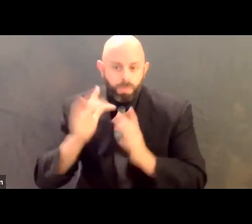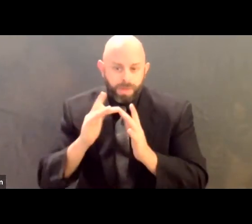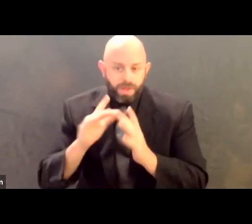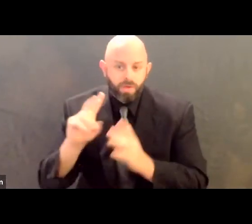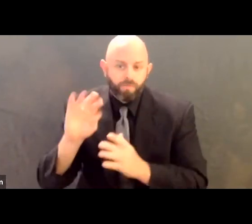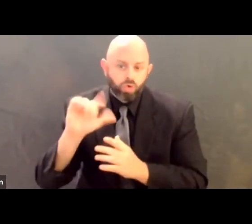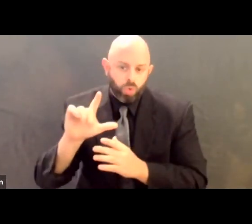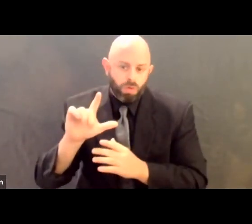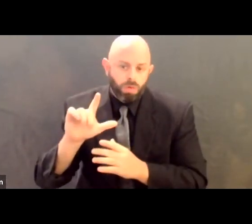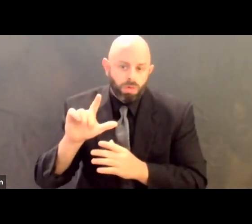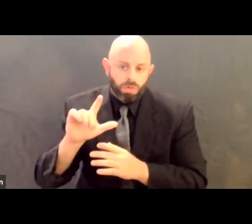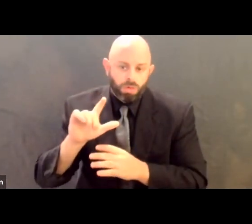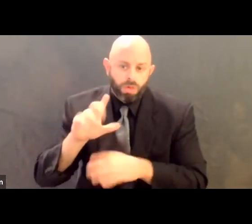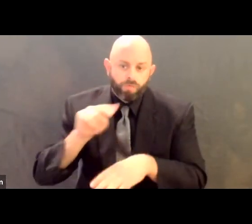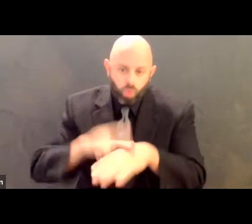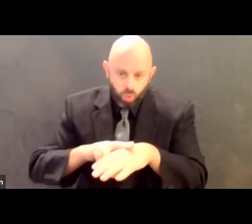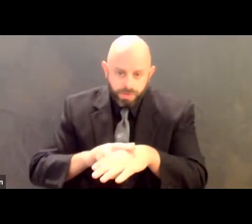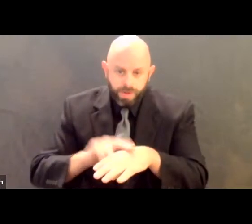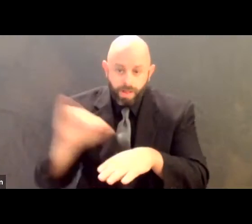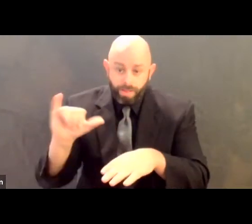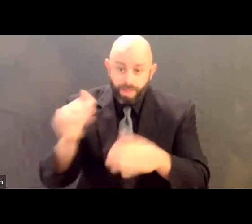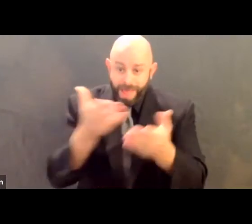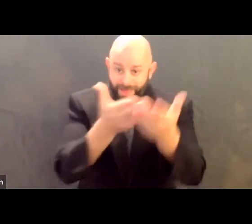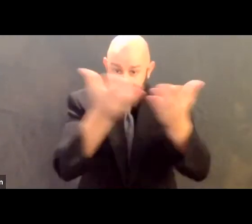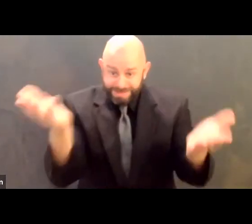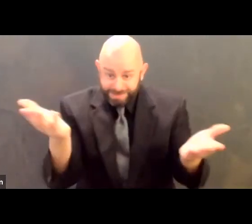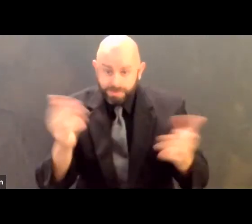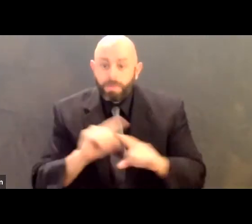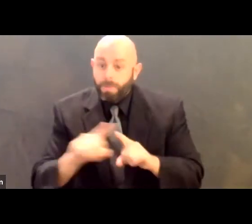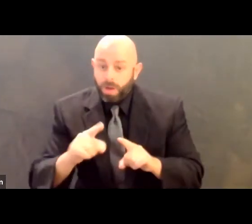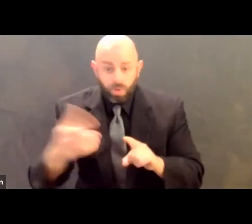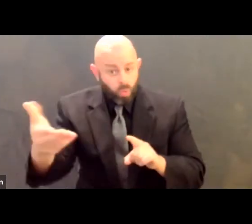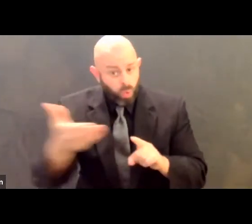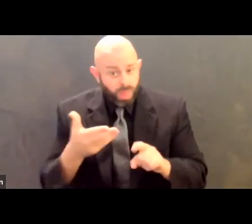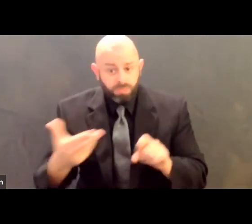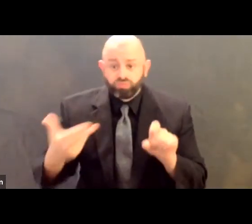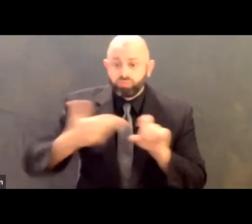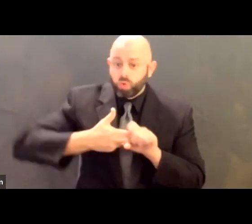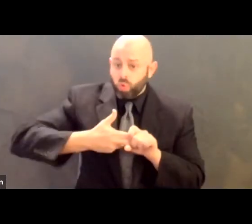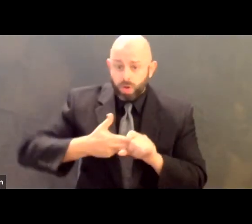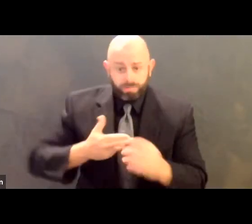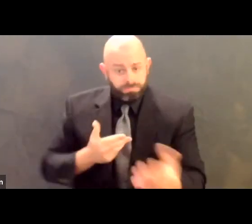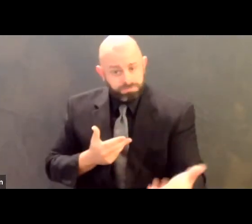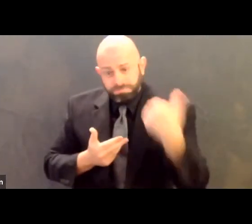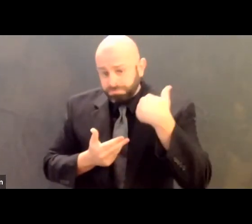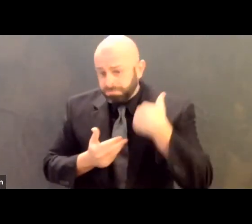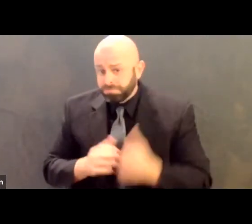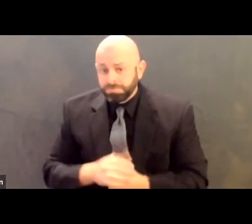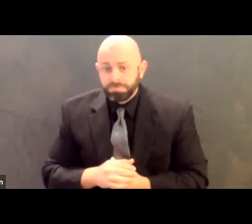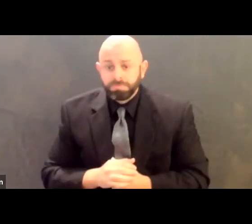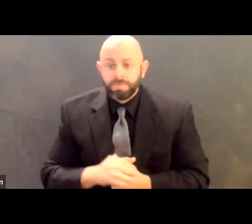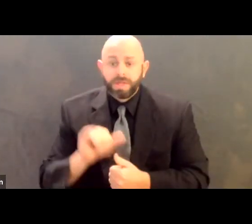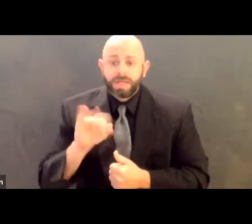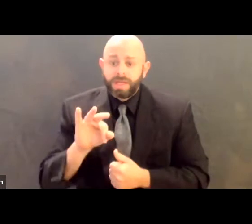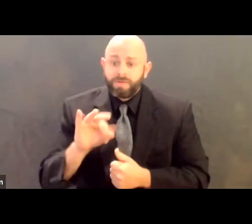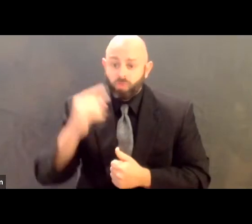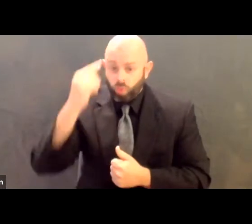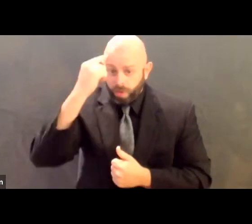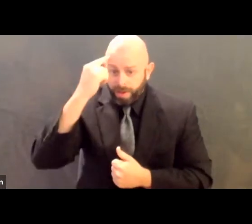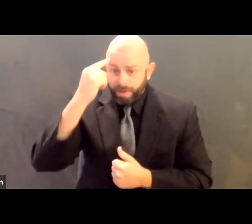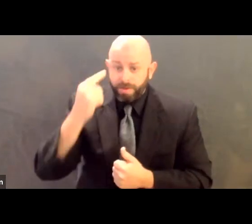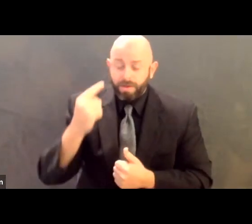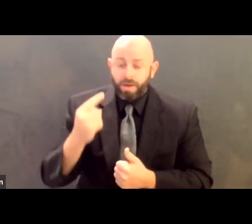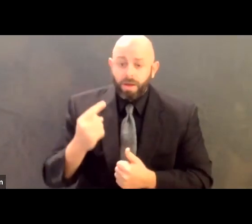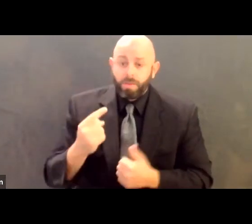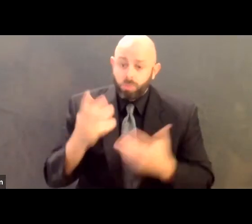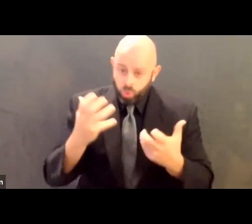this. But you're welcome to participate, to join in. If you think you have something that you would